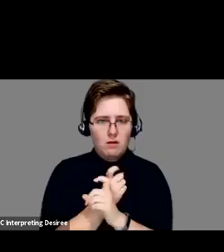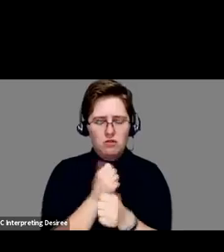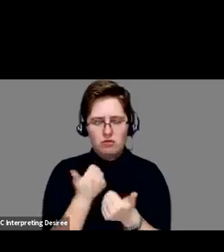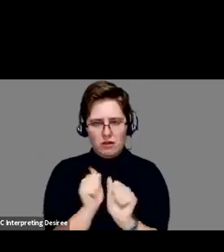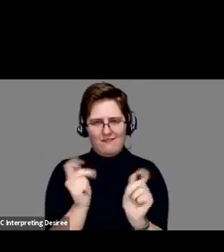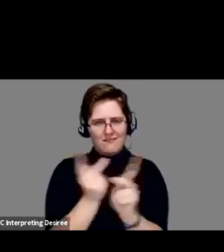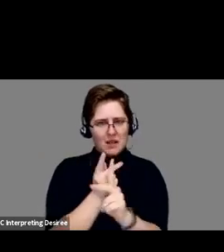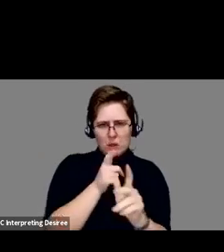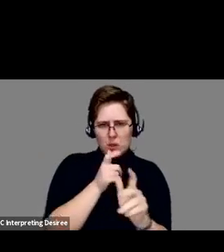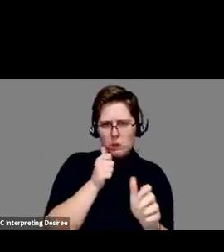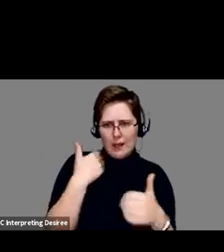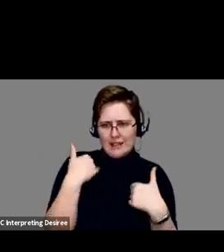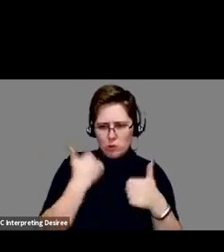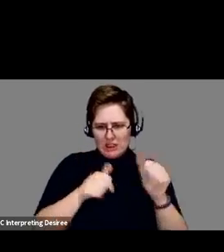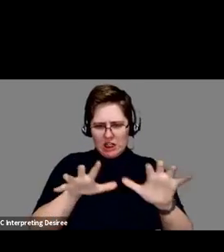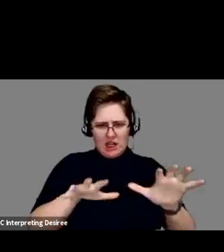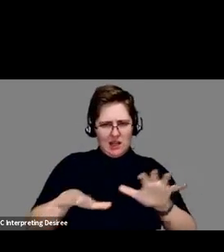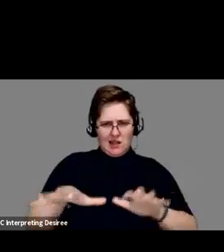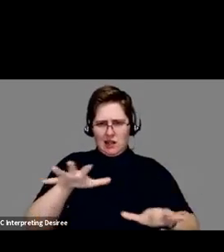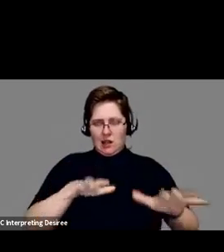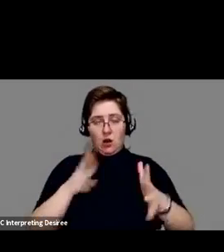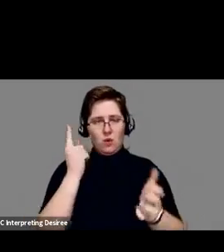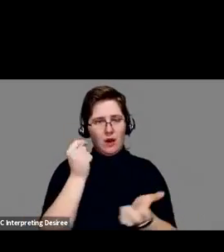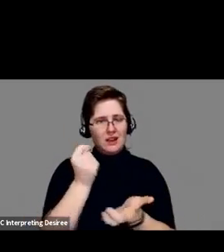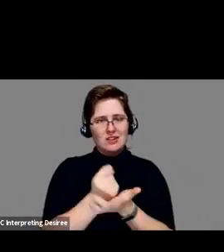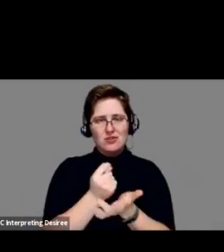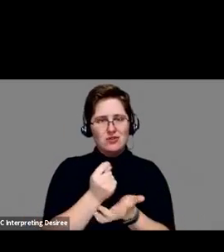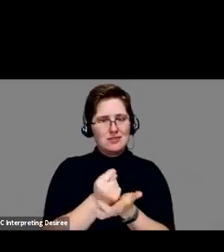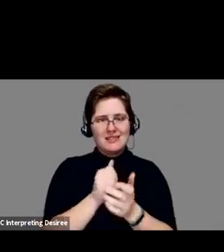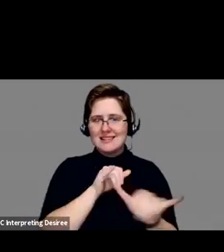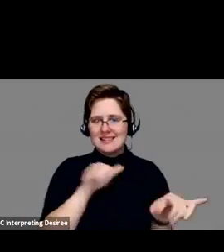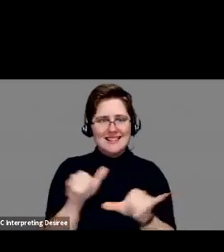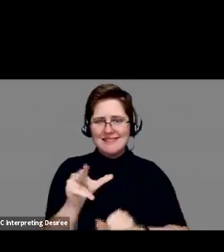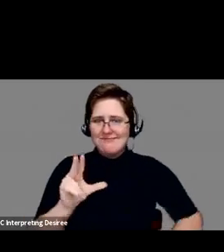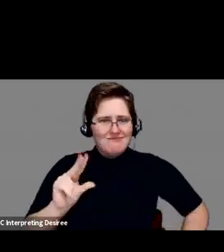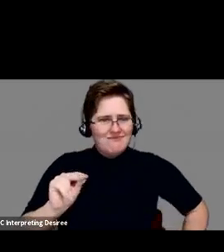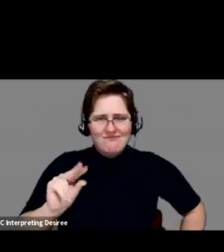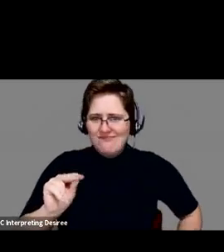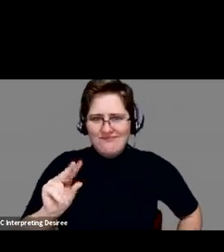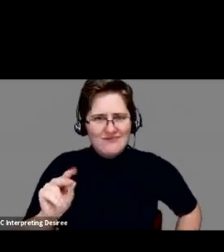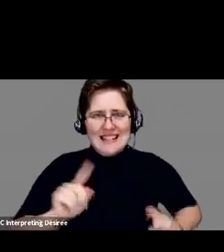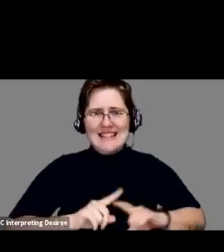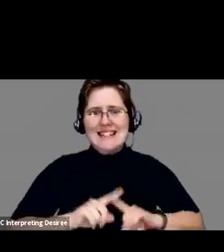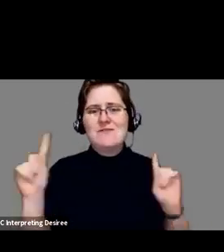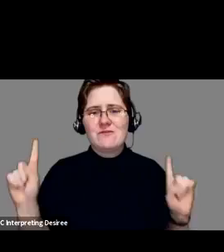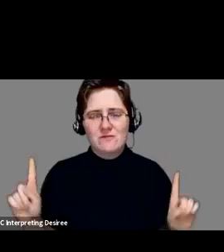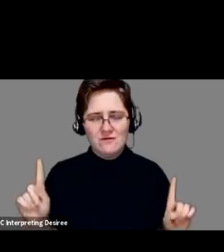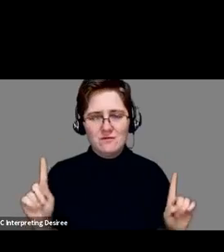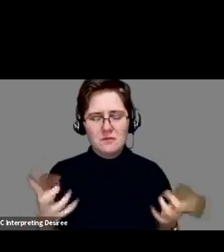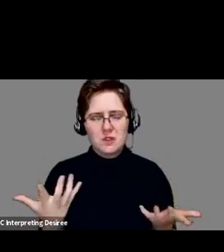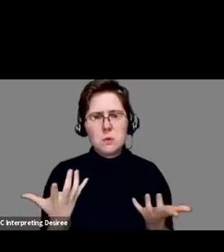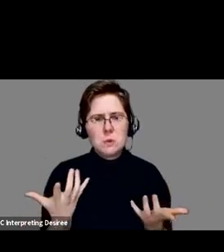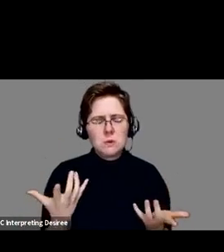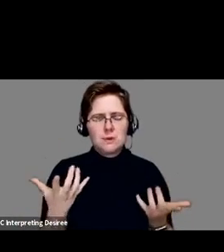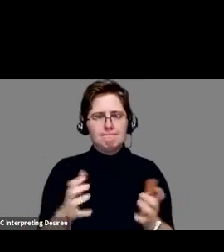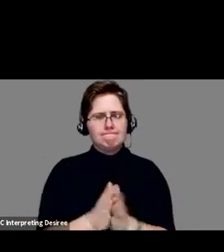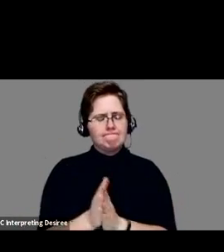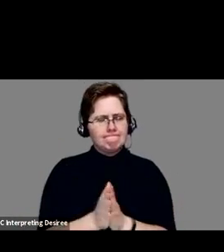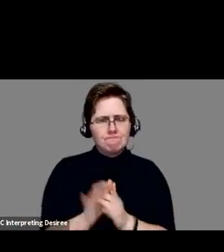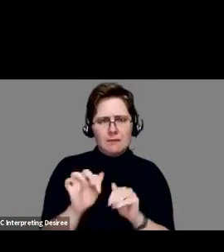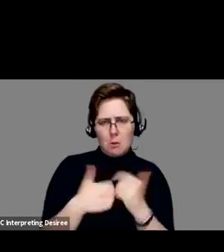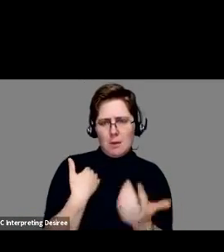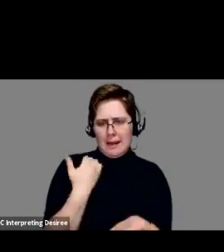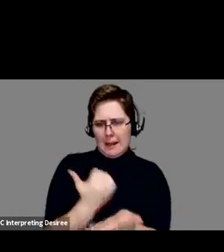out who's got what, because the treatments are not the same. So how can we